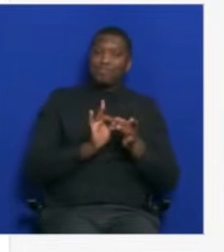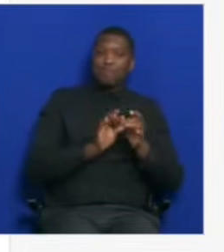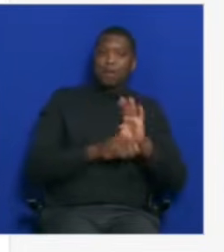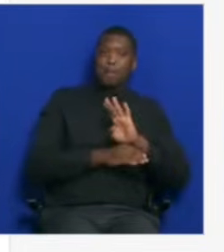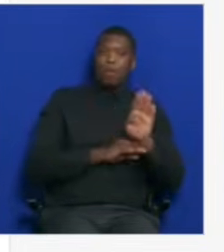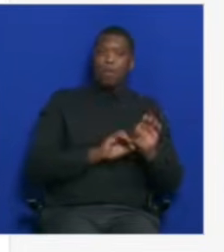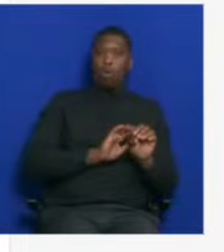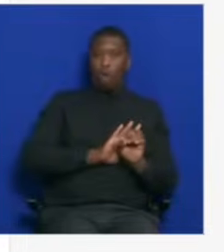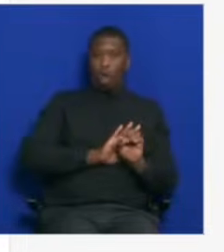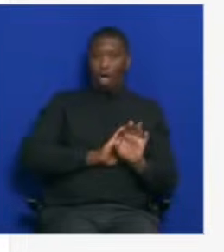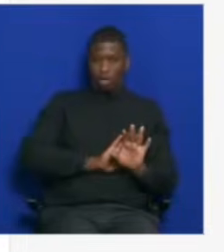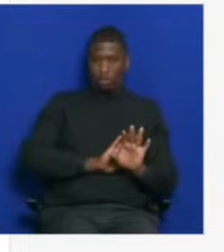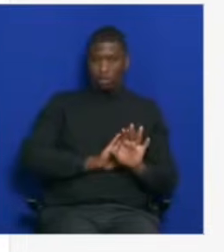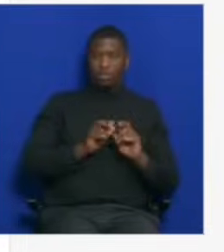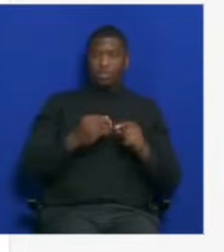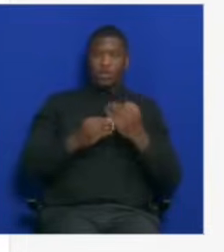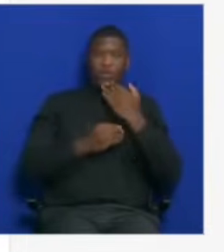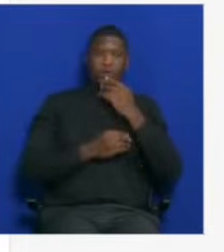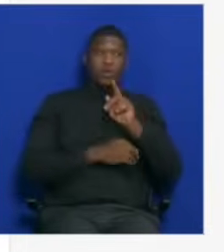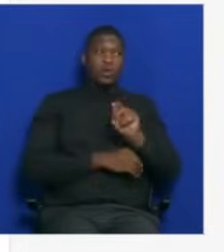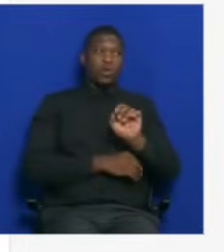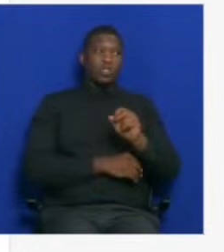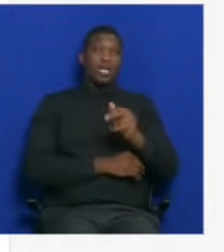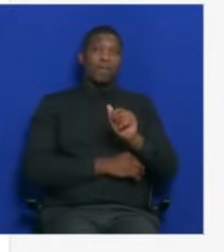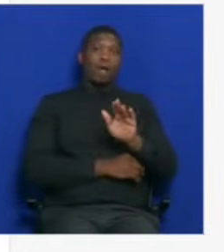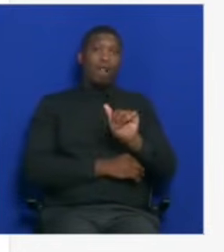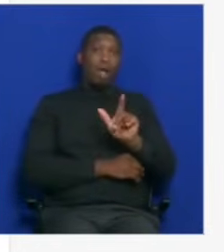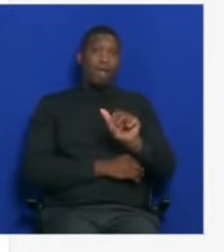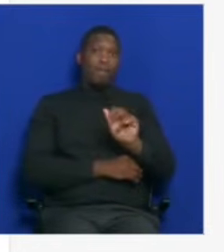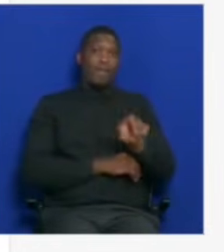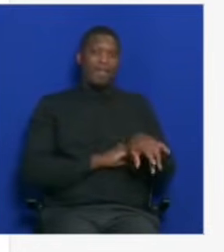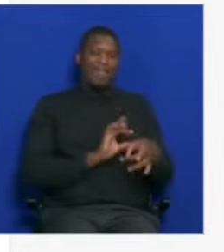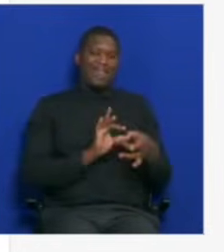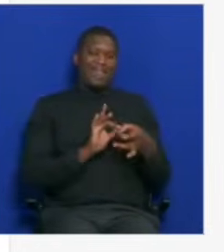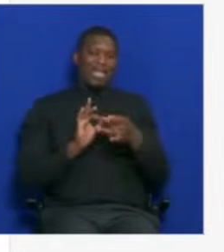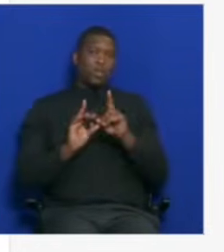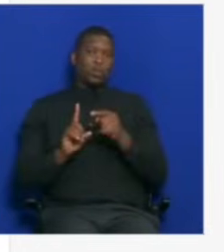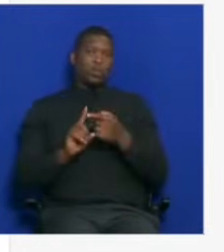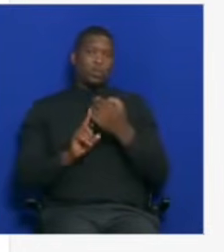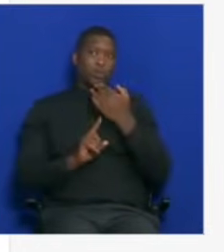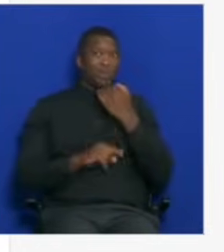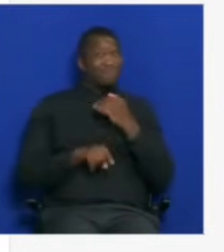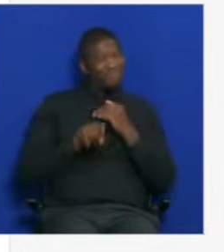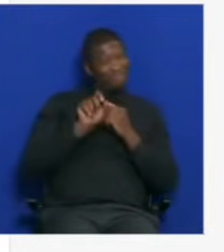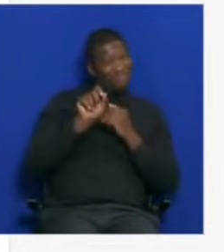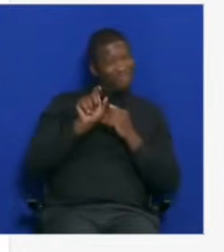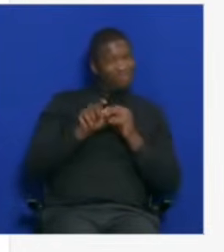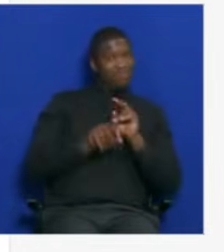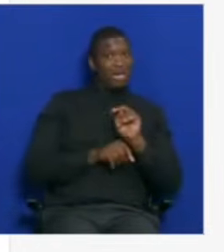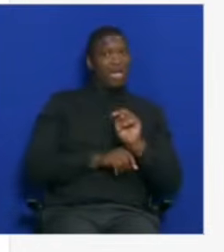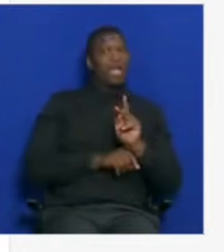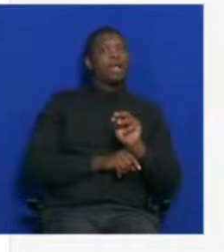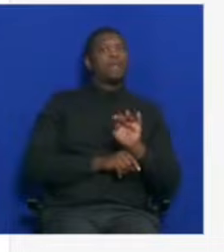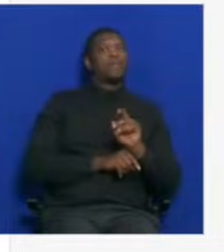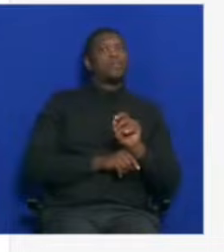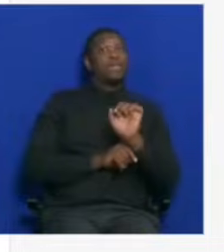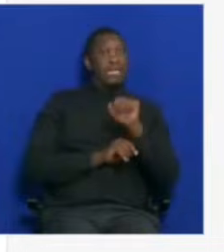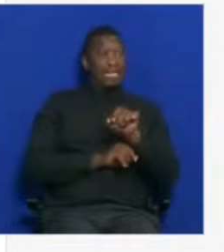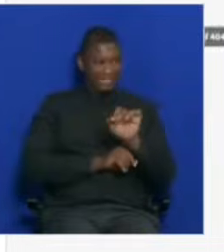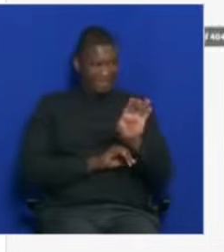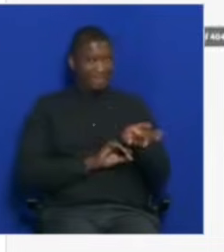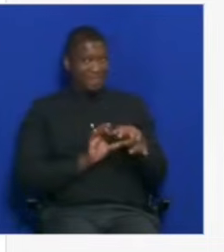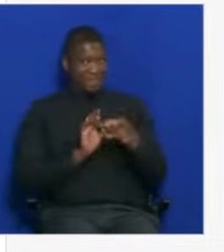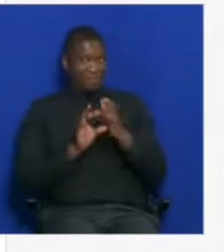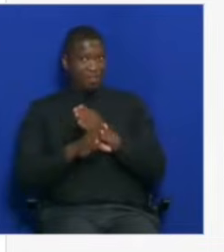Benang is the IO, and there were links to Nkabinde. So this one is the one that... Yes, that's the one I was referring to. And so that's the one